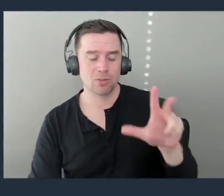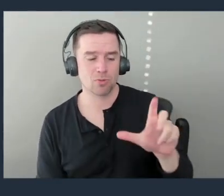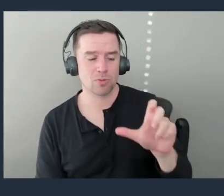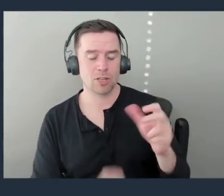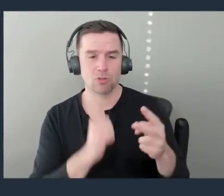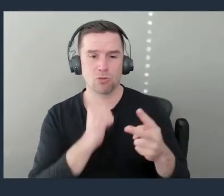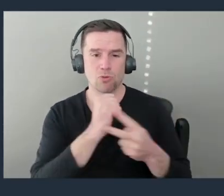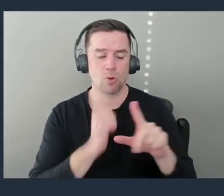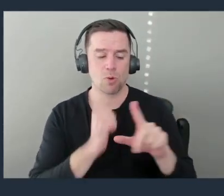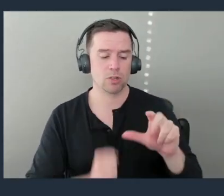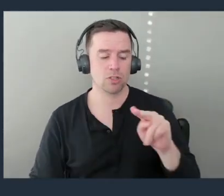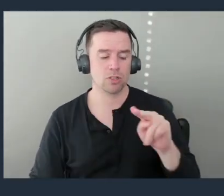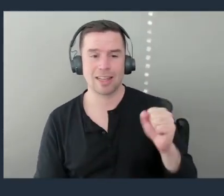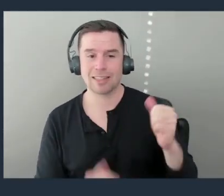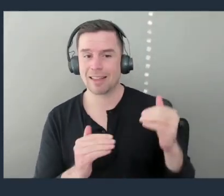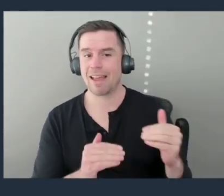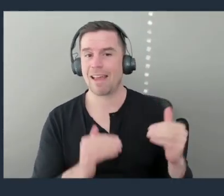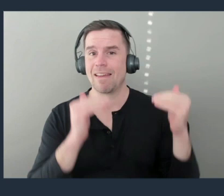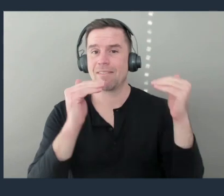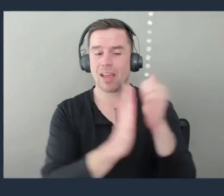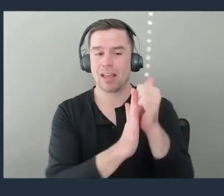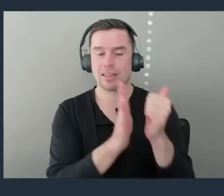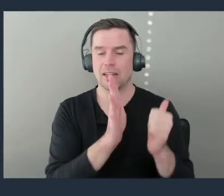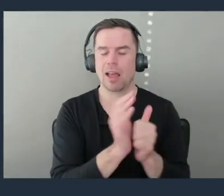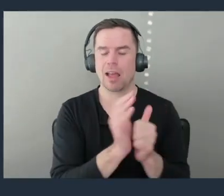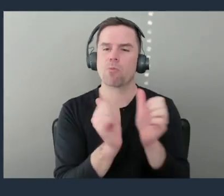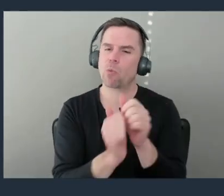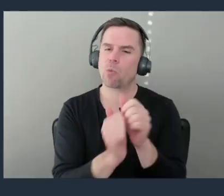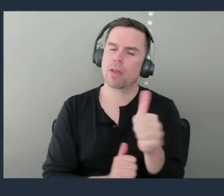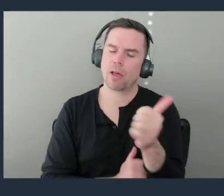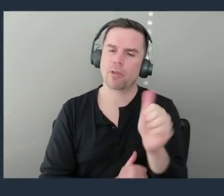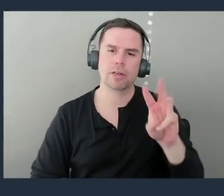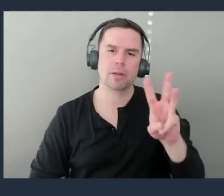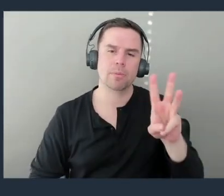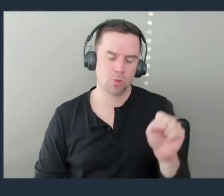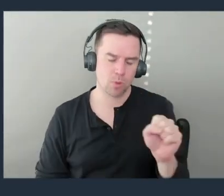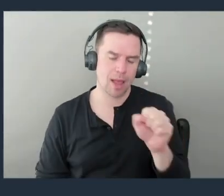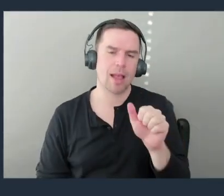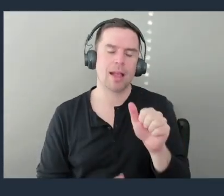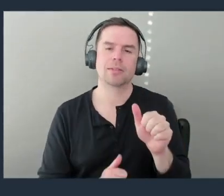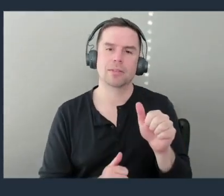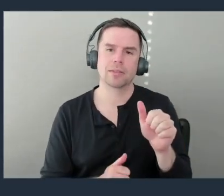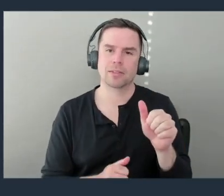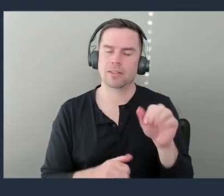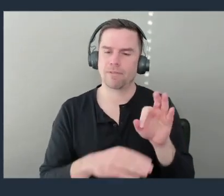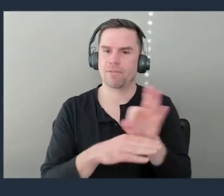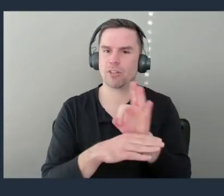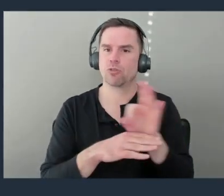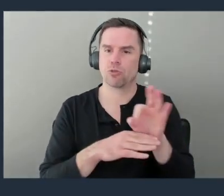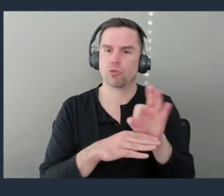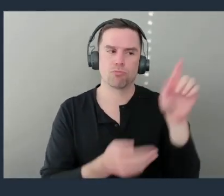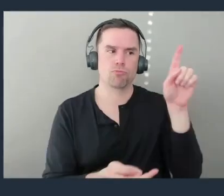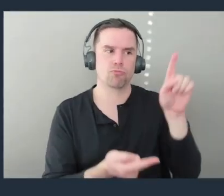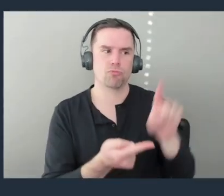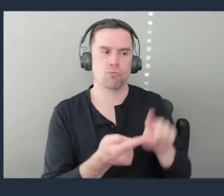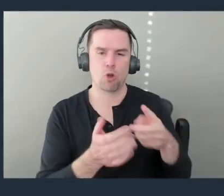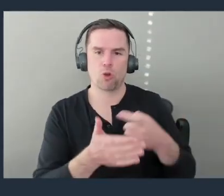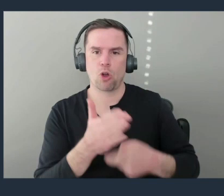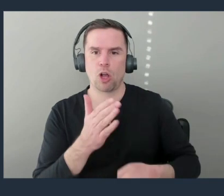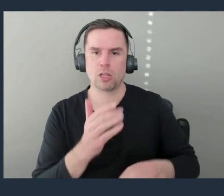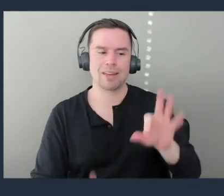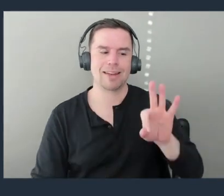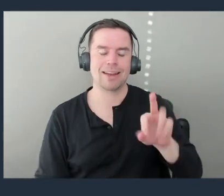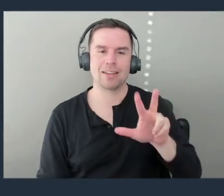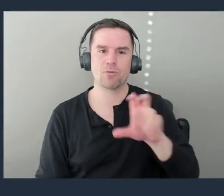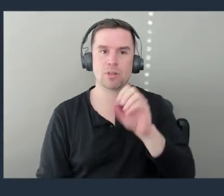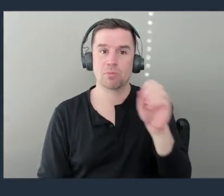in conjunction with other AWS services to reduce their storage costs by 93% and save $1 million